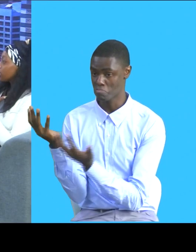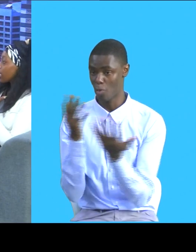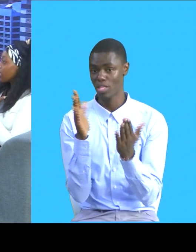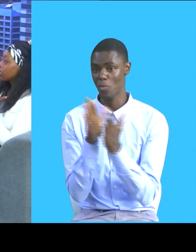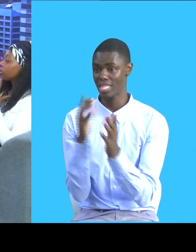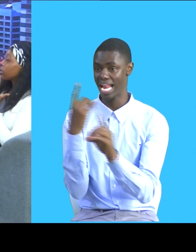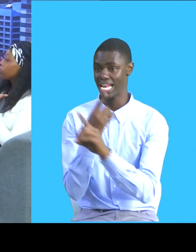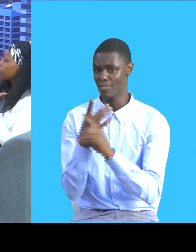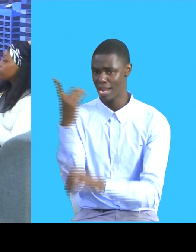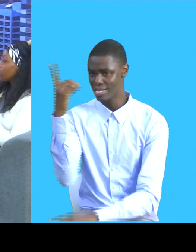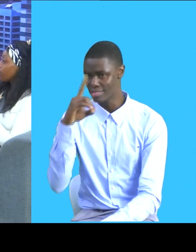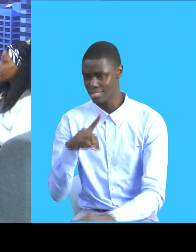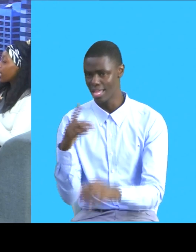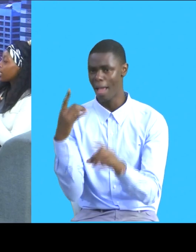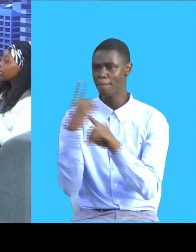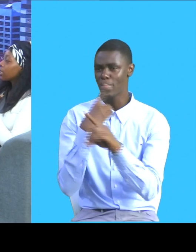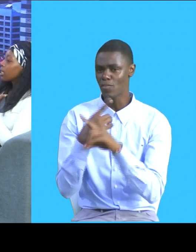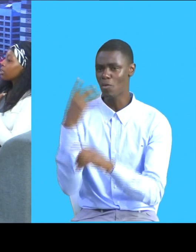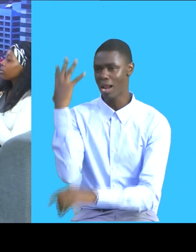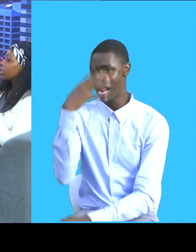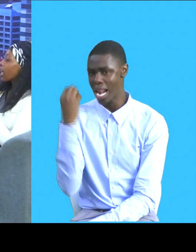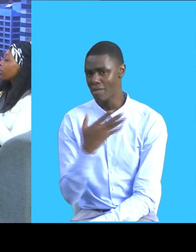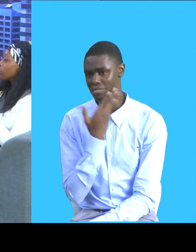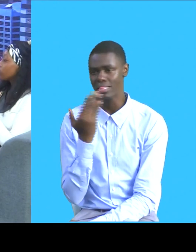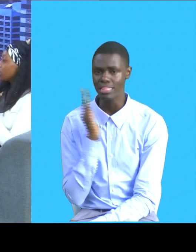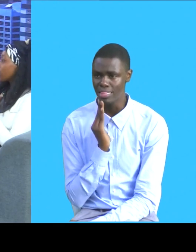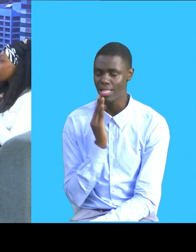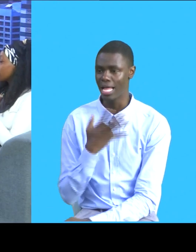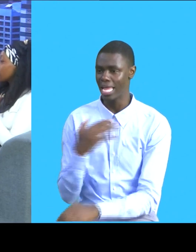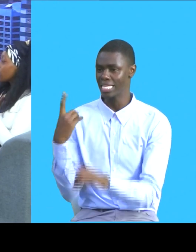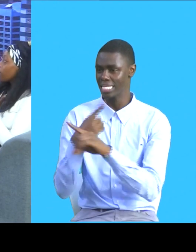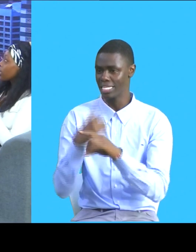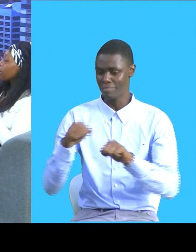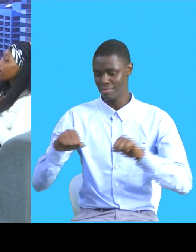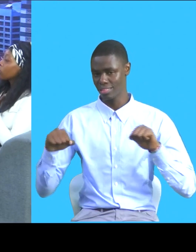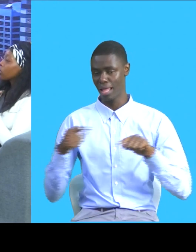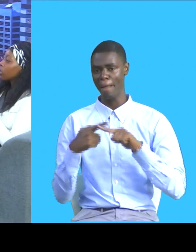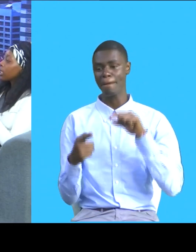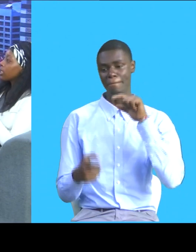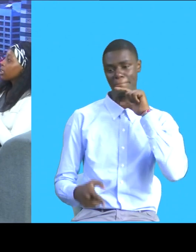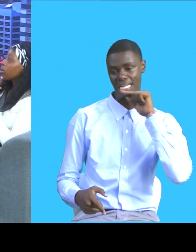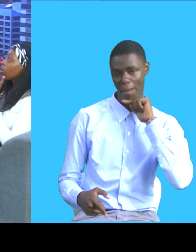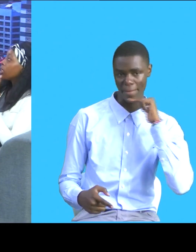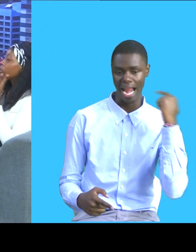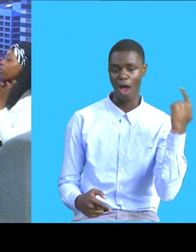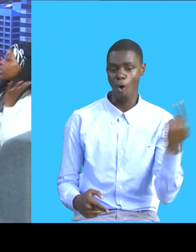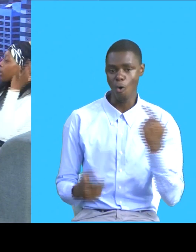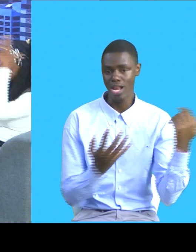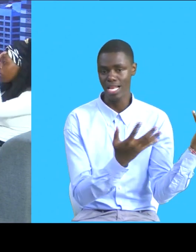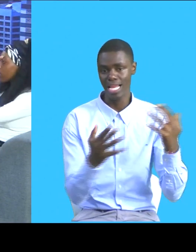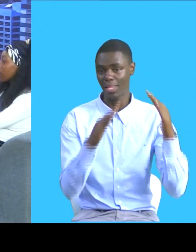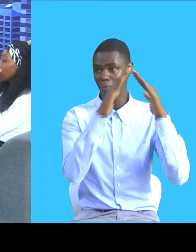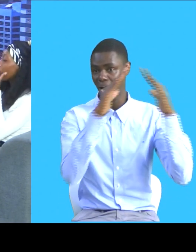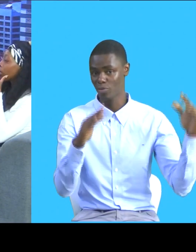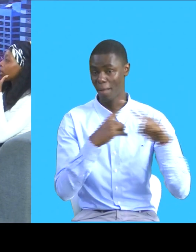different design, different beautiful lovely colors, different kind of chairs, but a man will only provide the